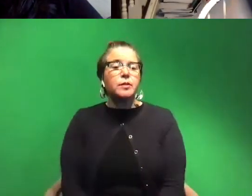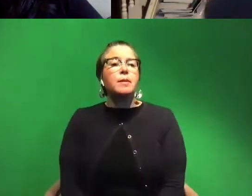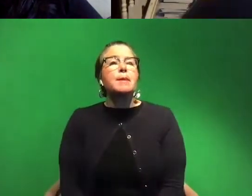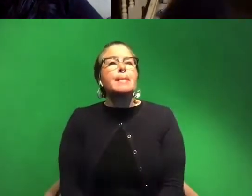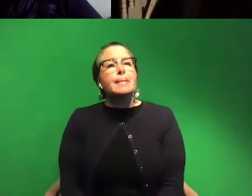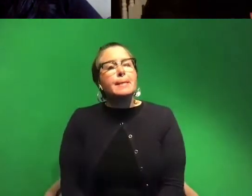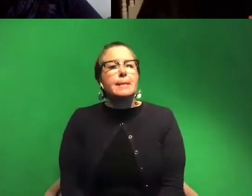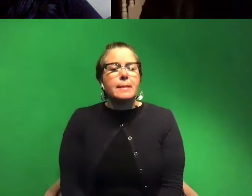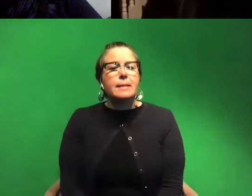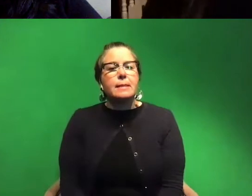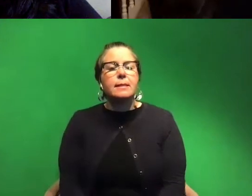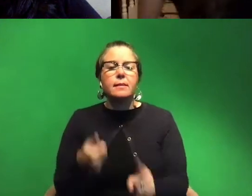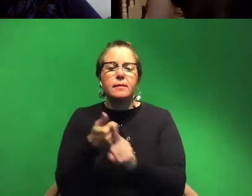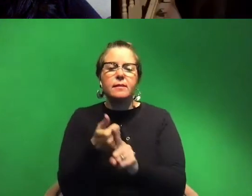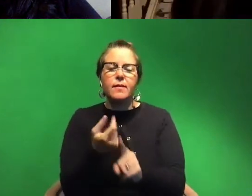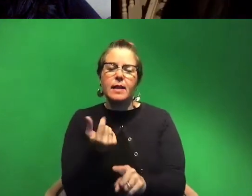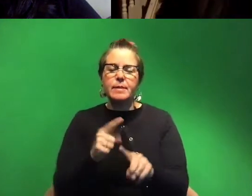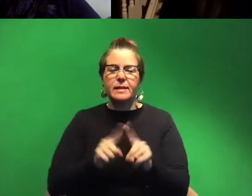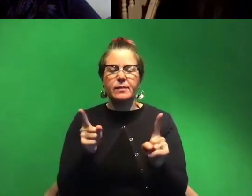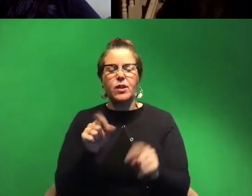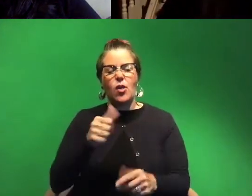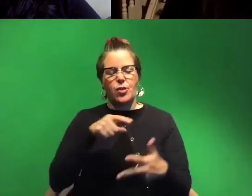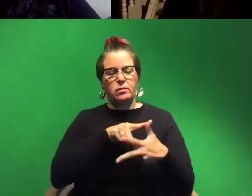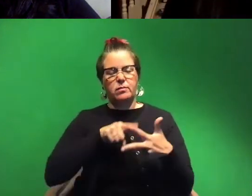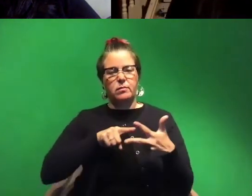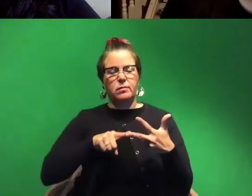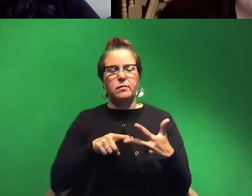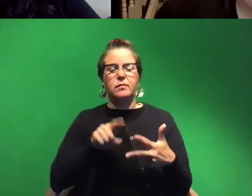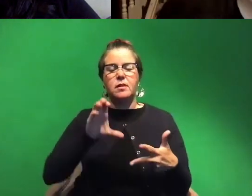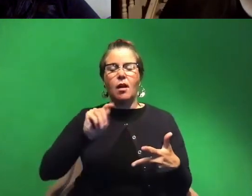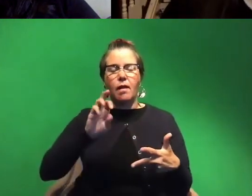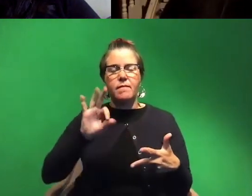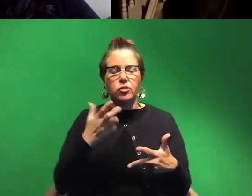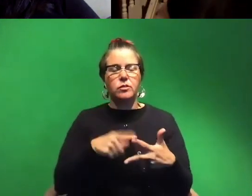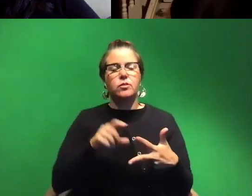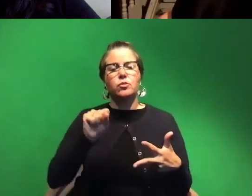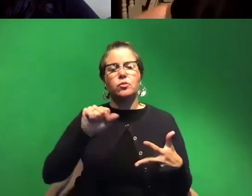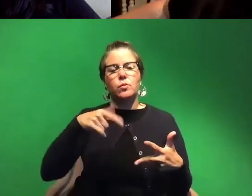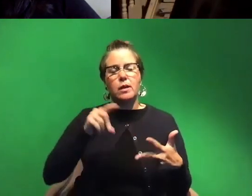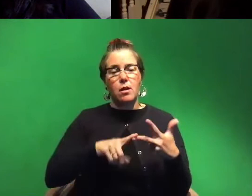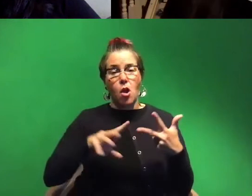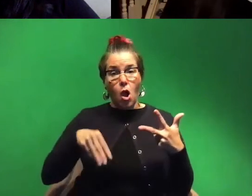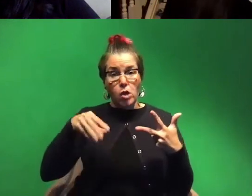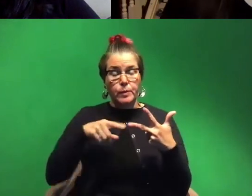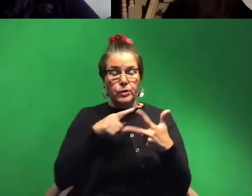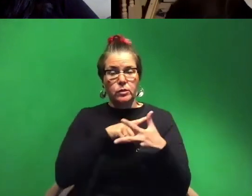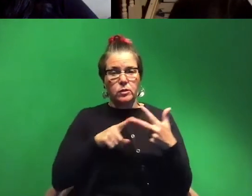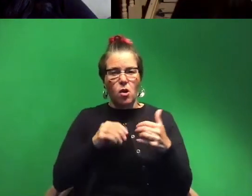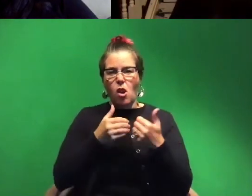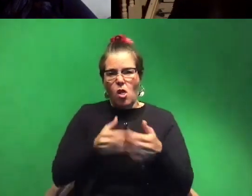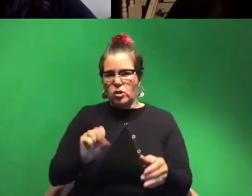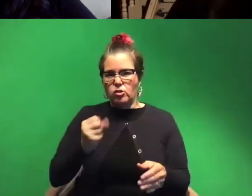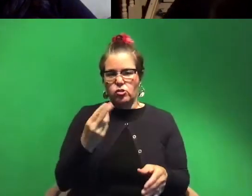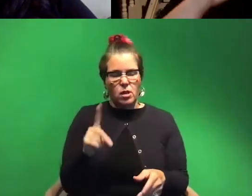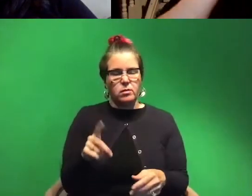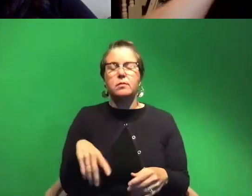They are a little bit different. The other three types of cephalopods, the cuttlefish, squid, and octopus, all lost their shell. So the